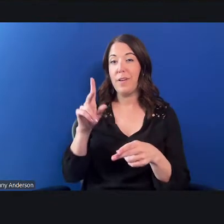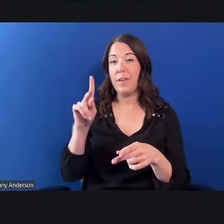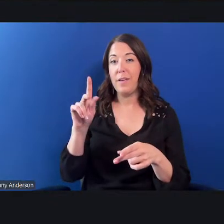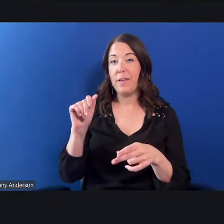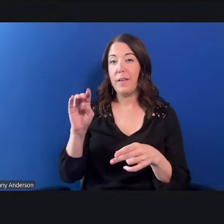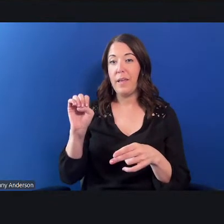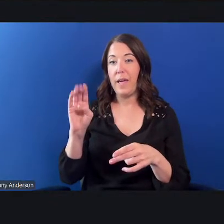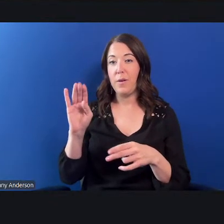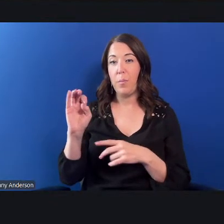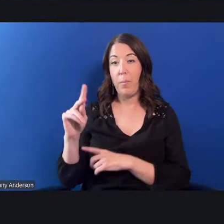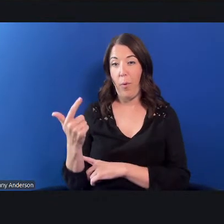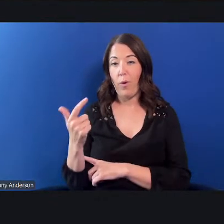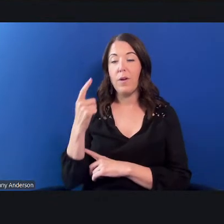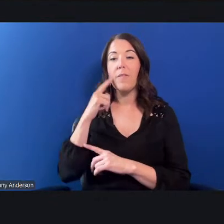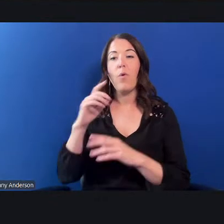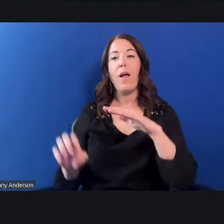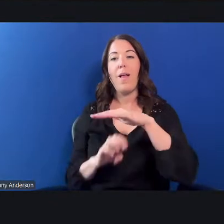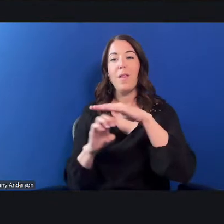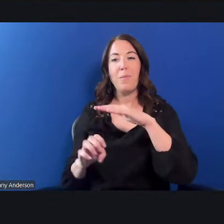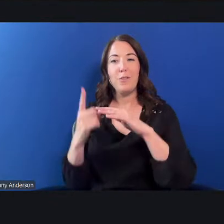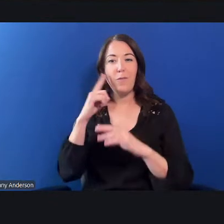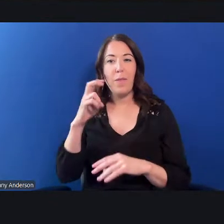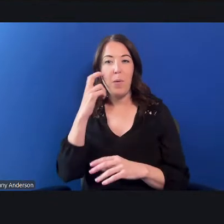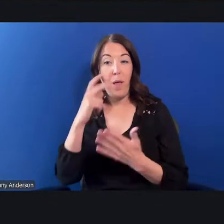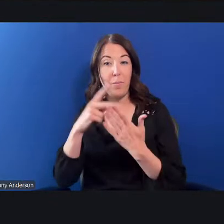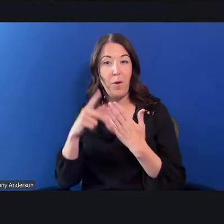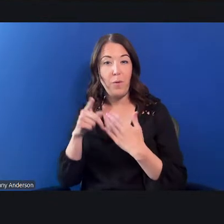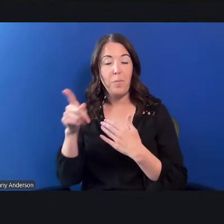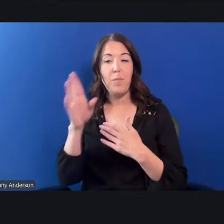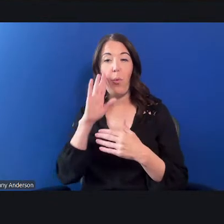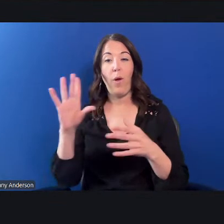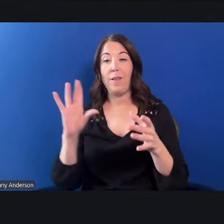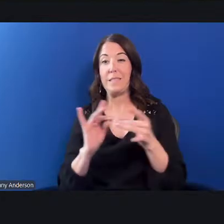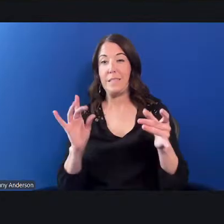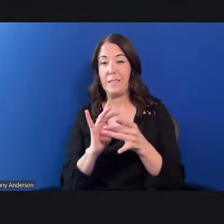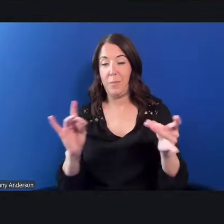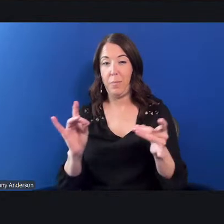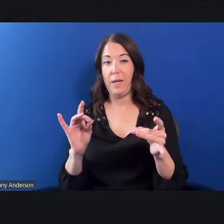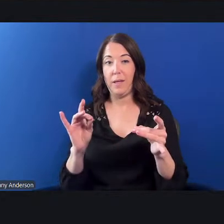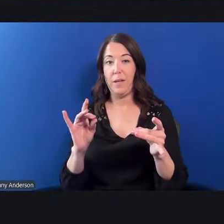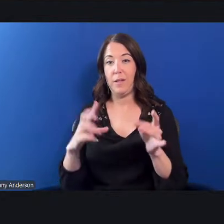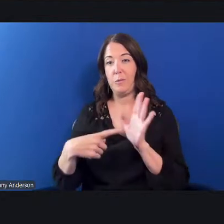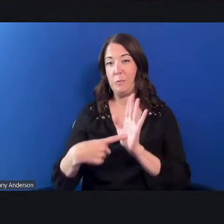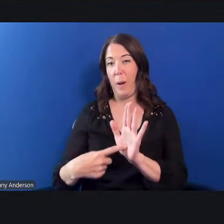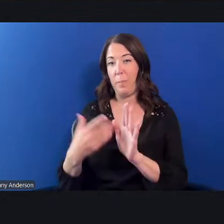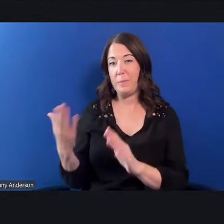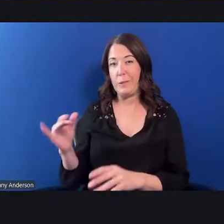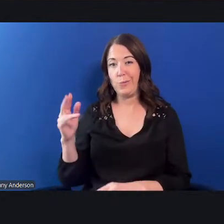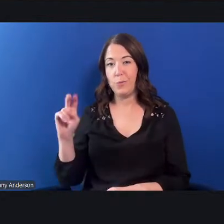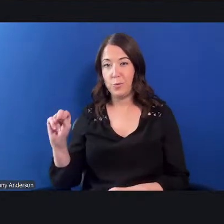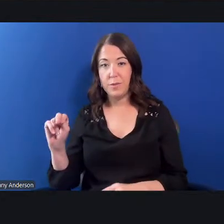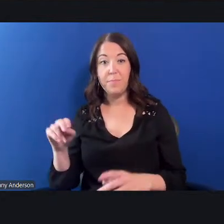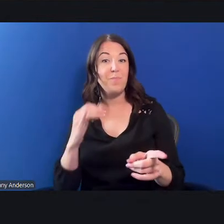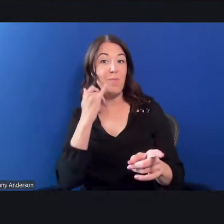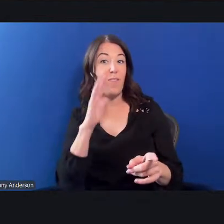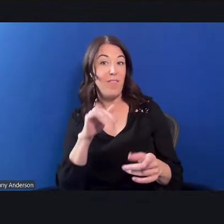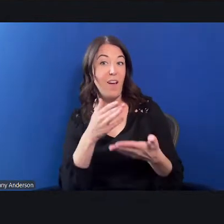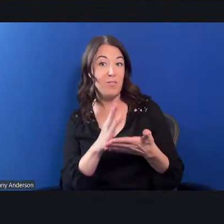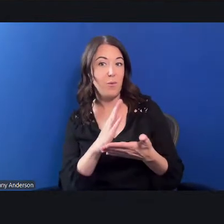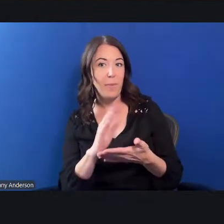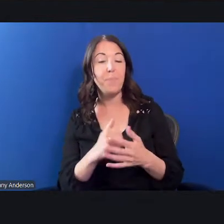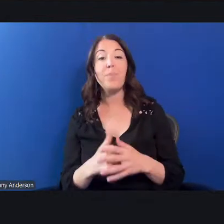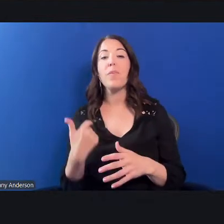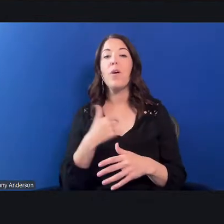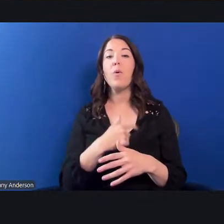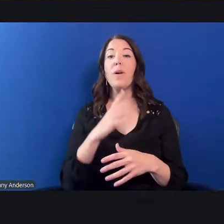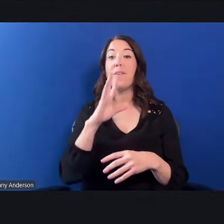blind program, to speak on her behalf, if that's acceptable and okay from you. We've talked a little bit today, or maybe